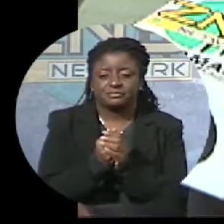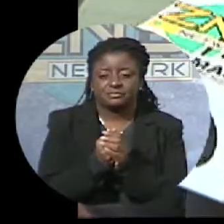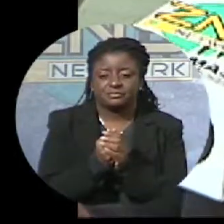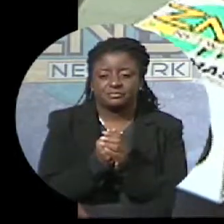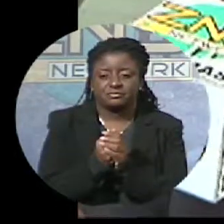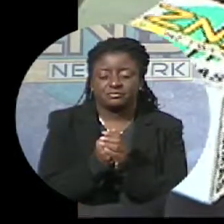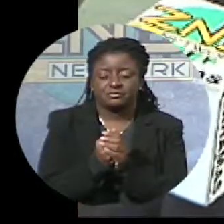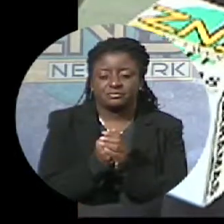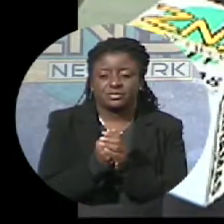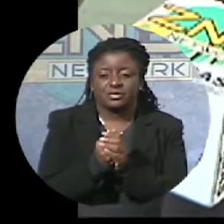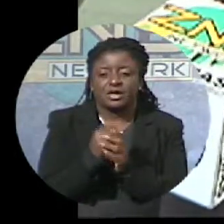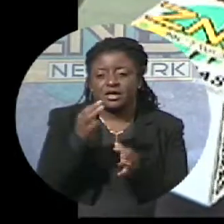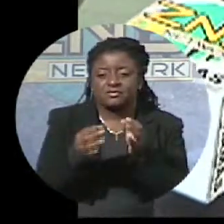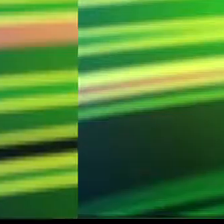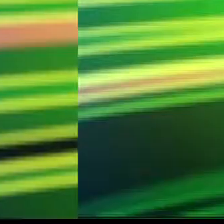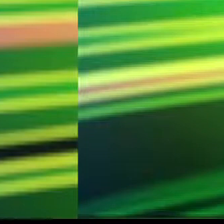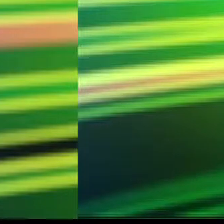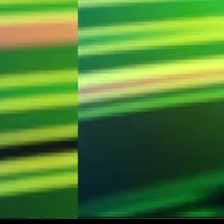road and do that.